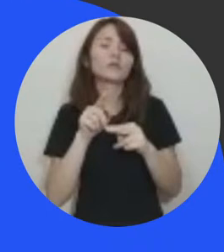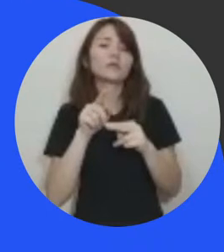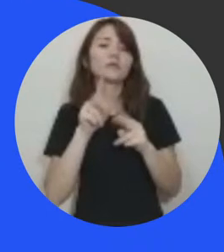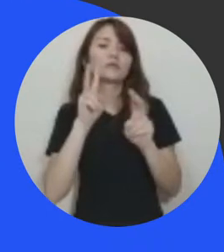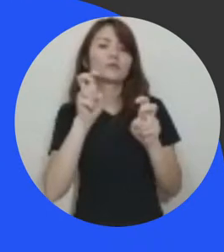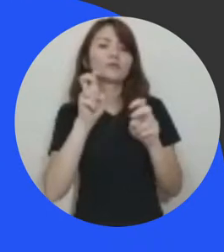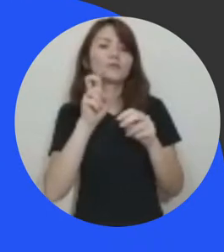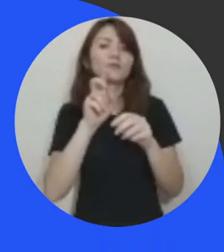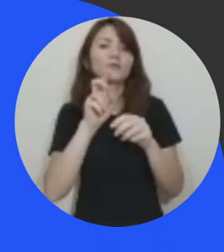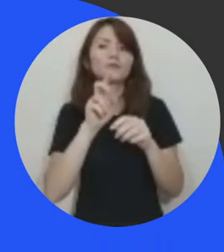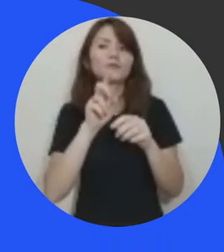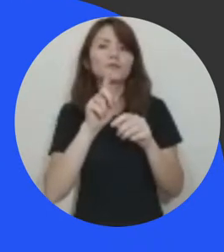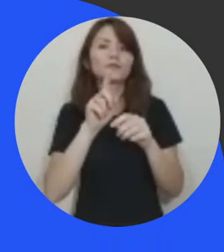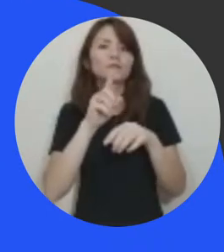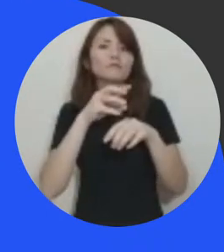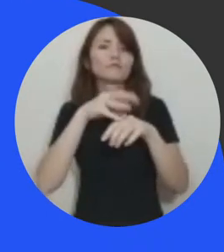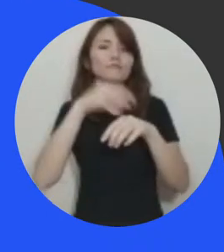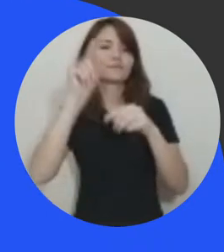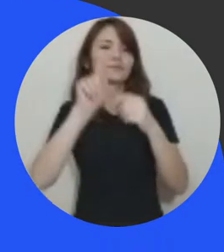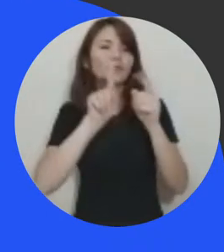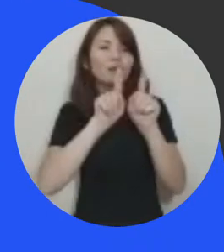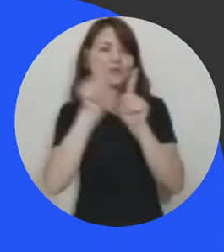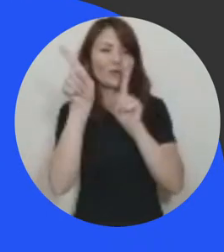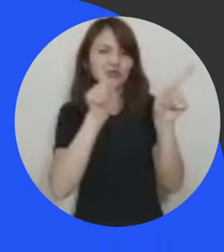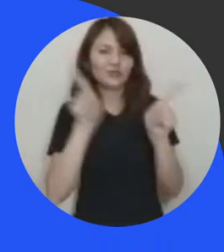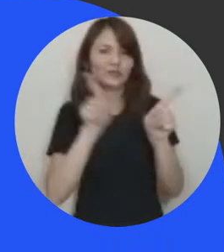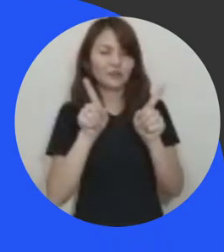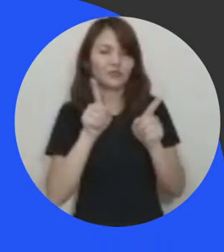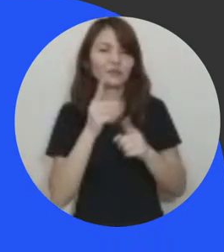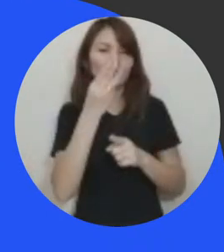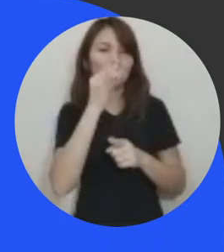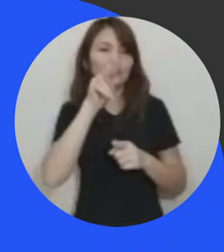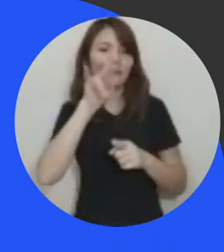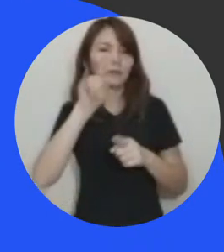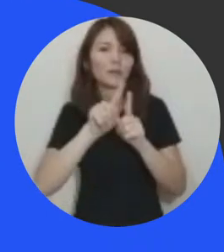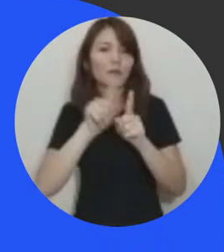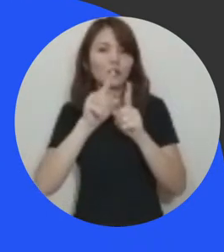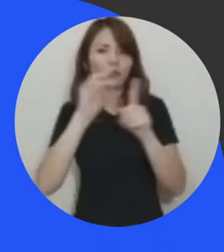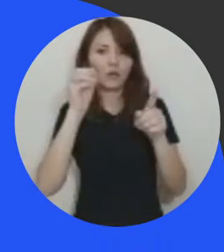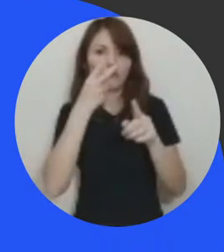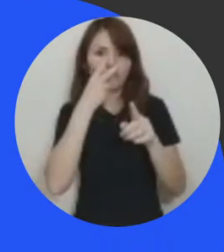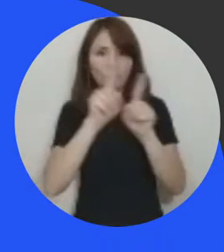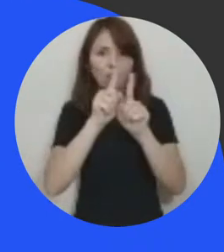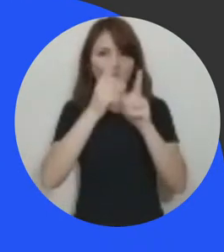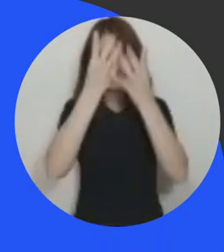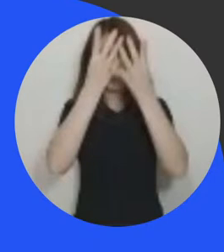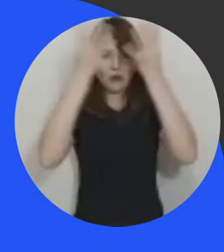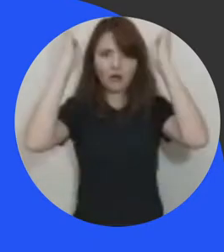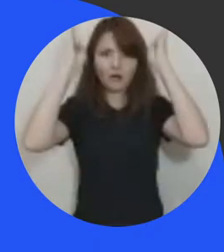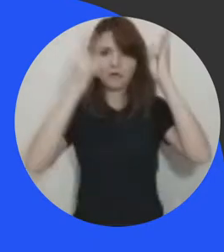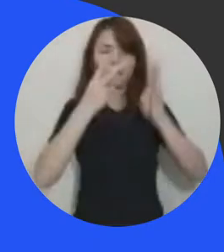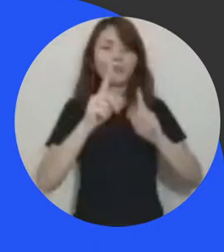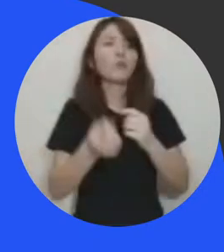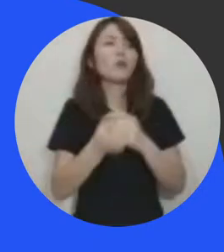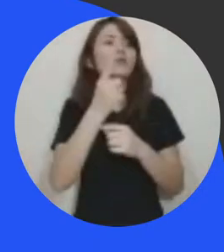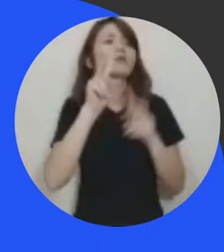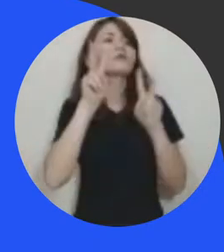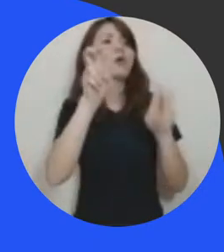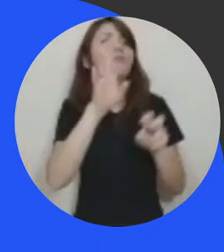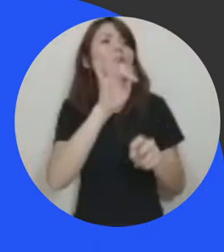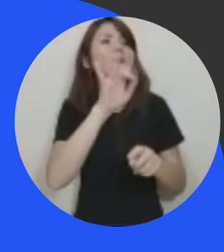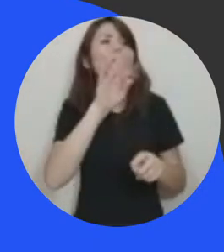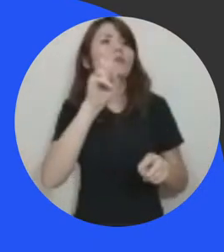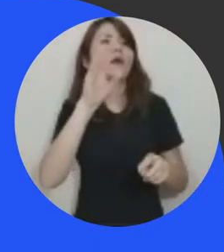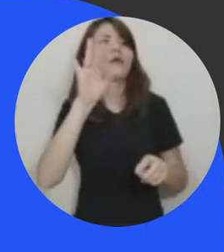of those, they look like little crowns, is where the name coronavirus comes from. And it's that